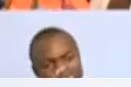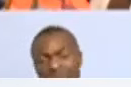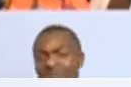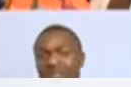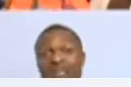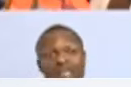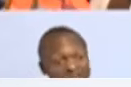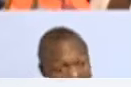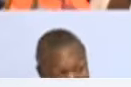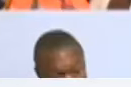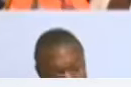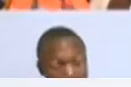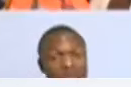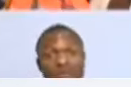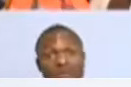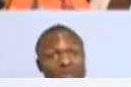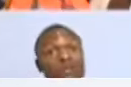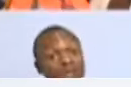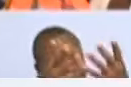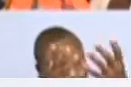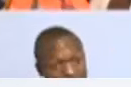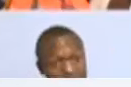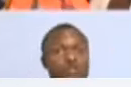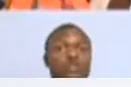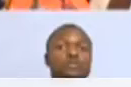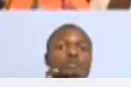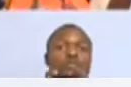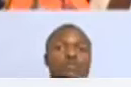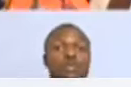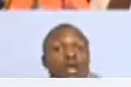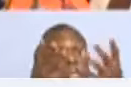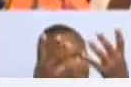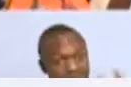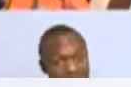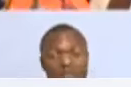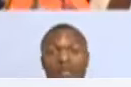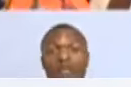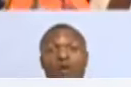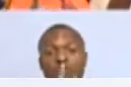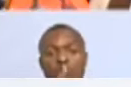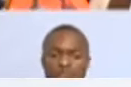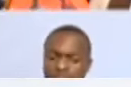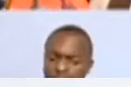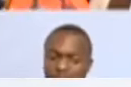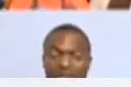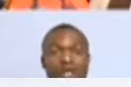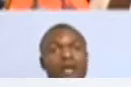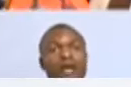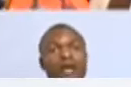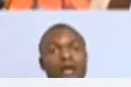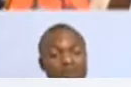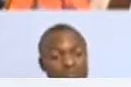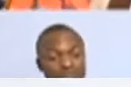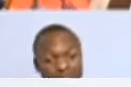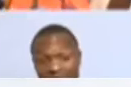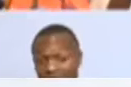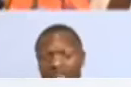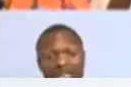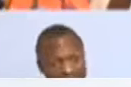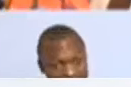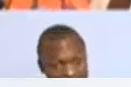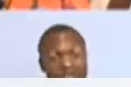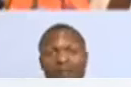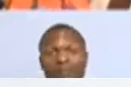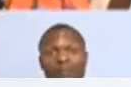of adverse climate change effects, such as droughts, flash floods, and extreme temperatures. This has been compounded by